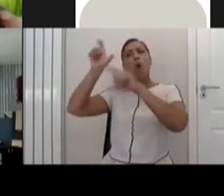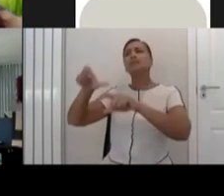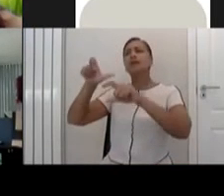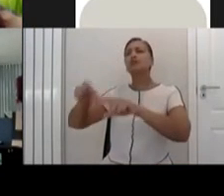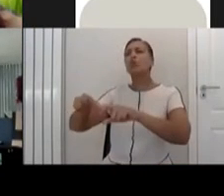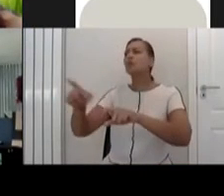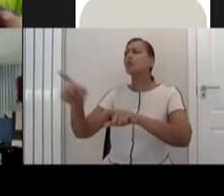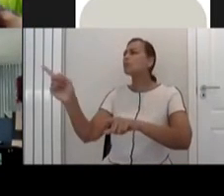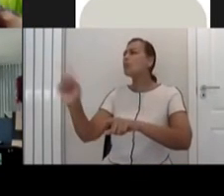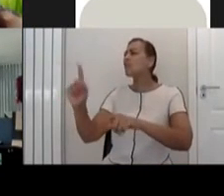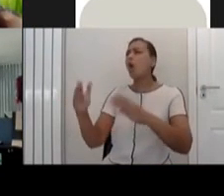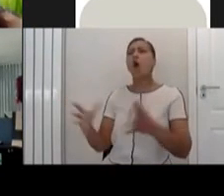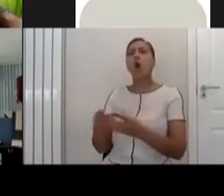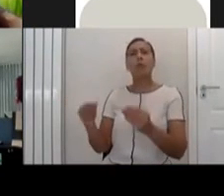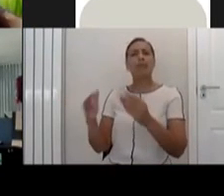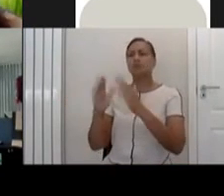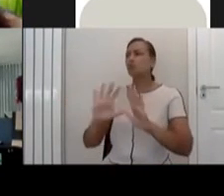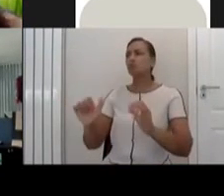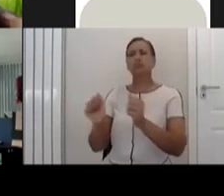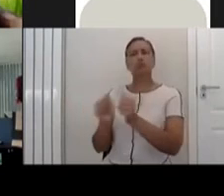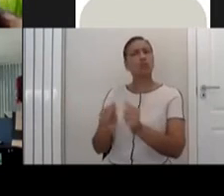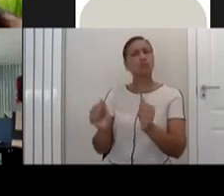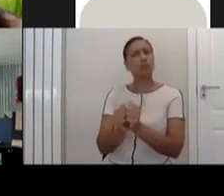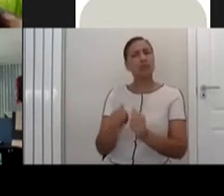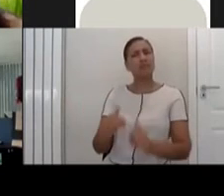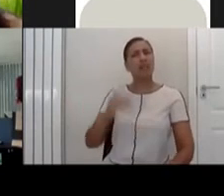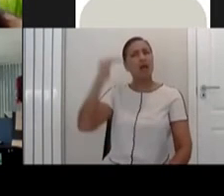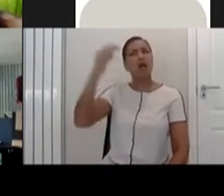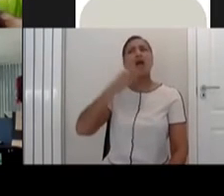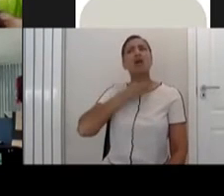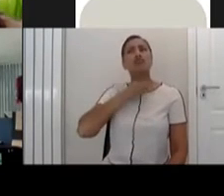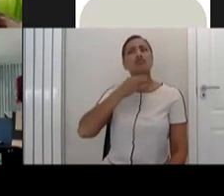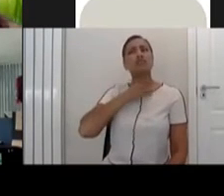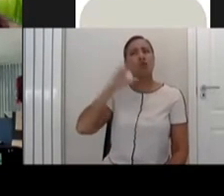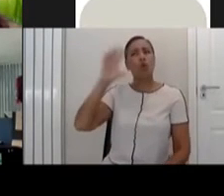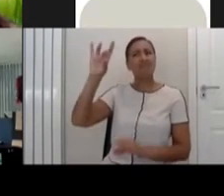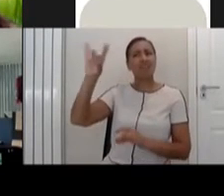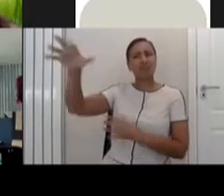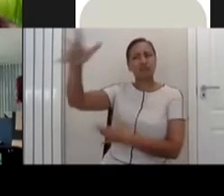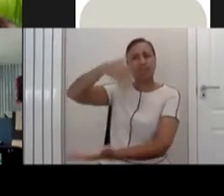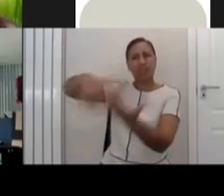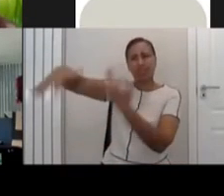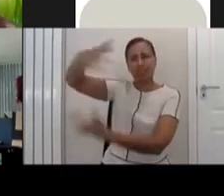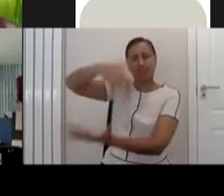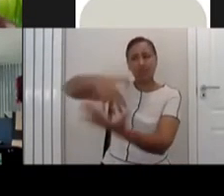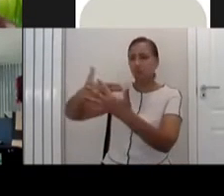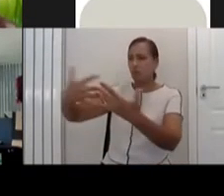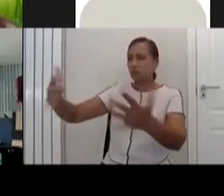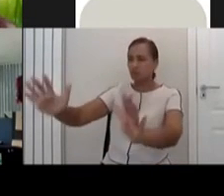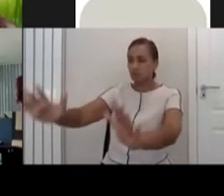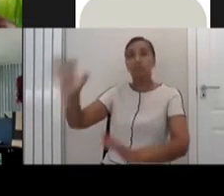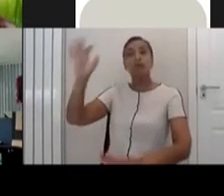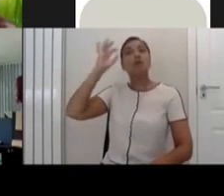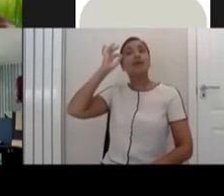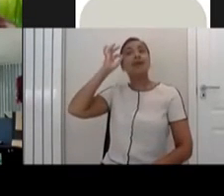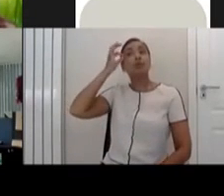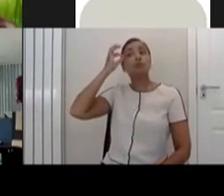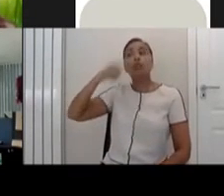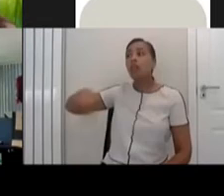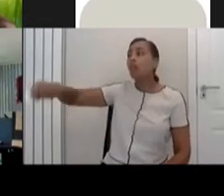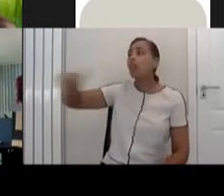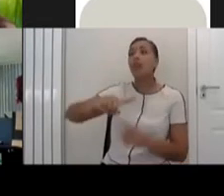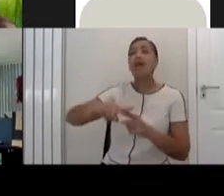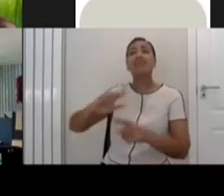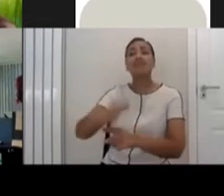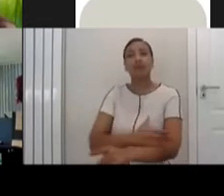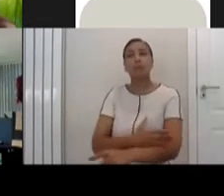measures, and were, you know, higher risk as far as infection transmission. And so the local authority in Enfield has been working